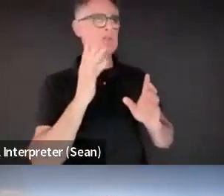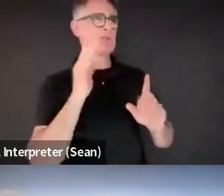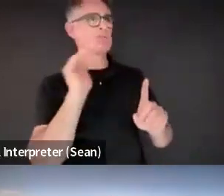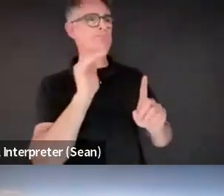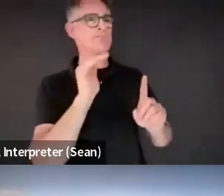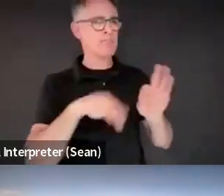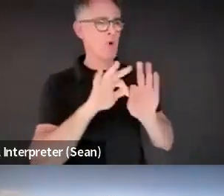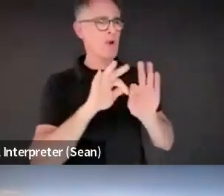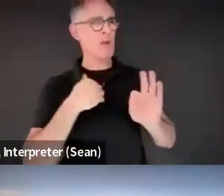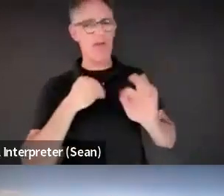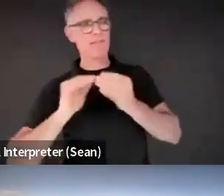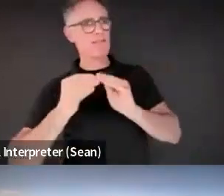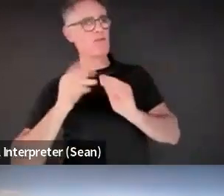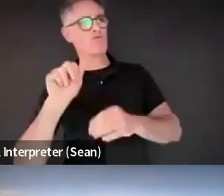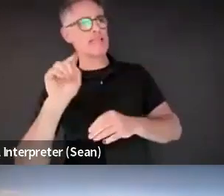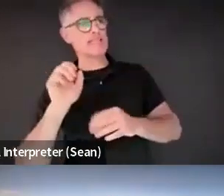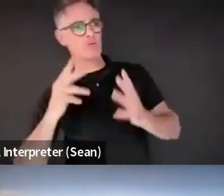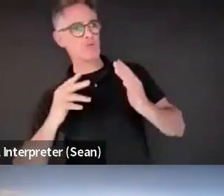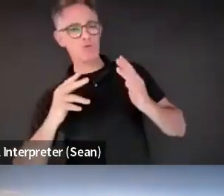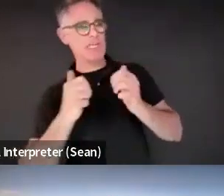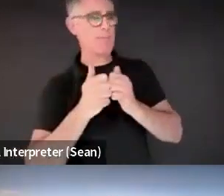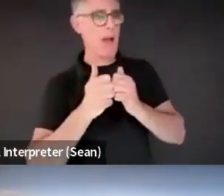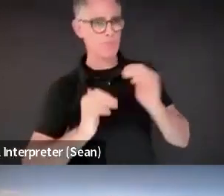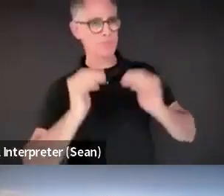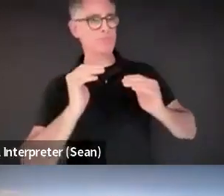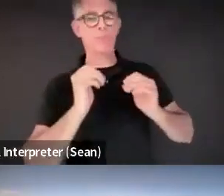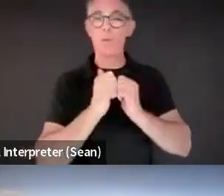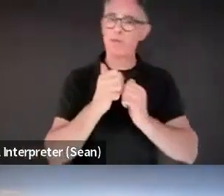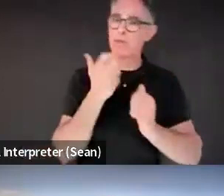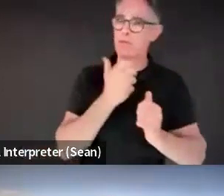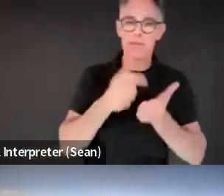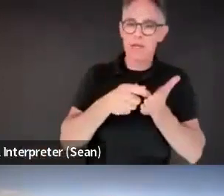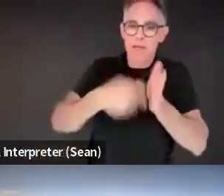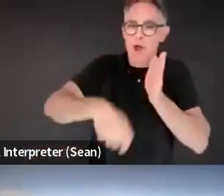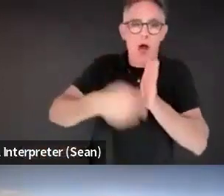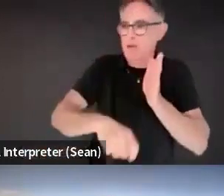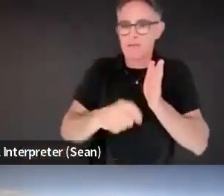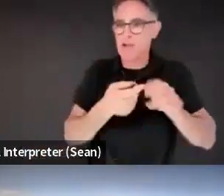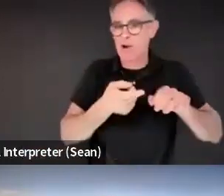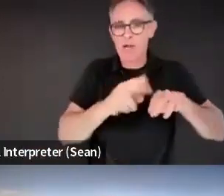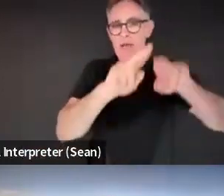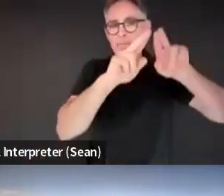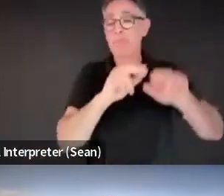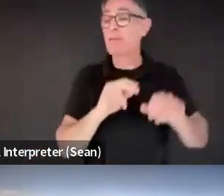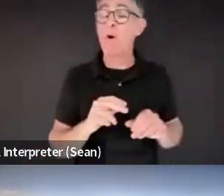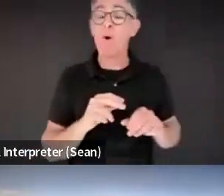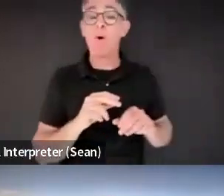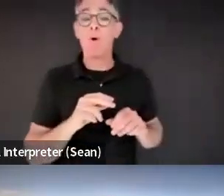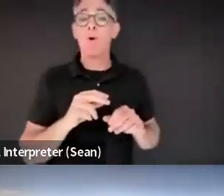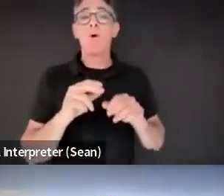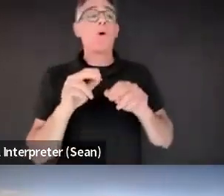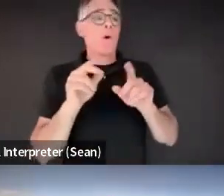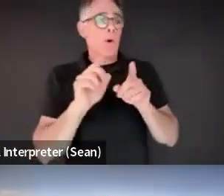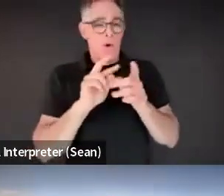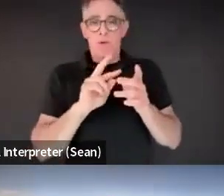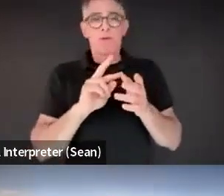are able to keep up with the tremendous costs that you guys have seen going up. All right. with that, that's also led us to have some challenges in